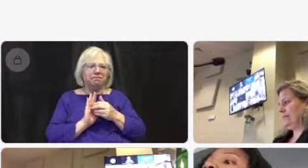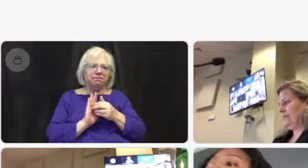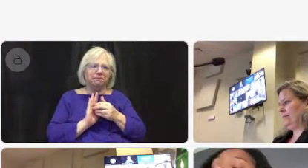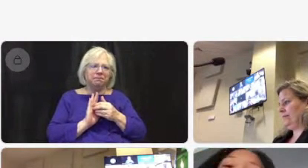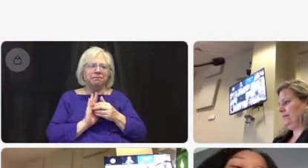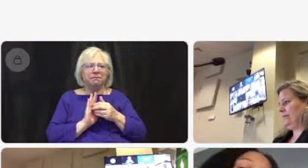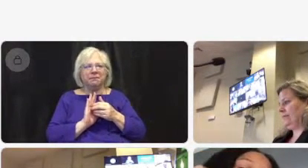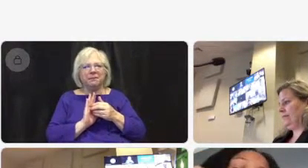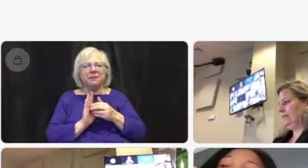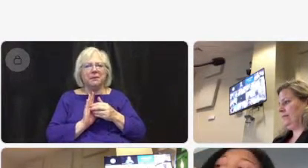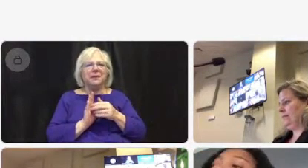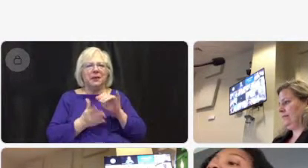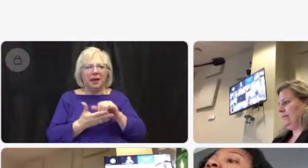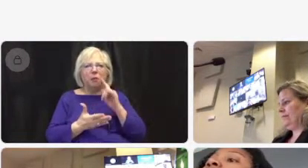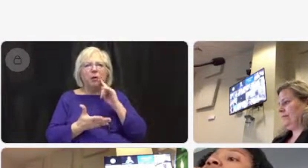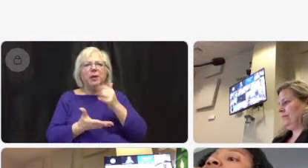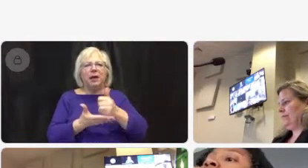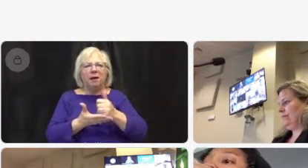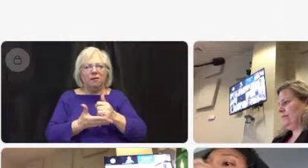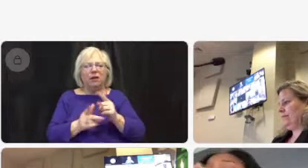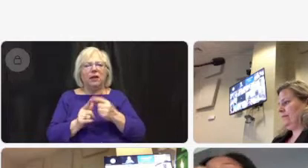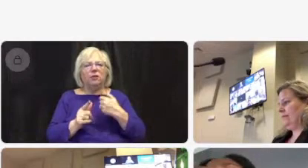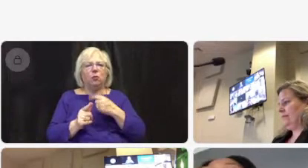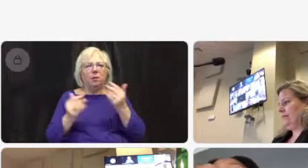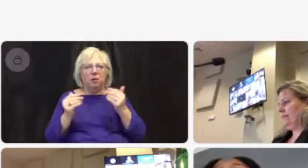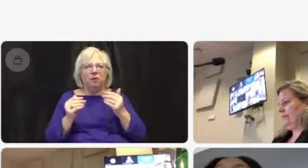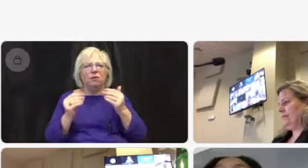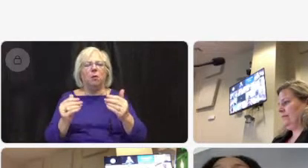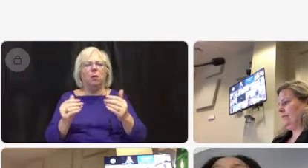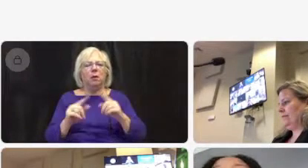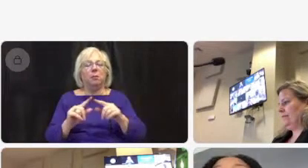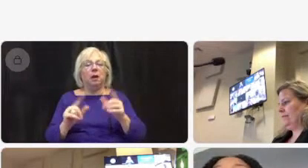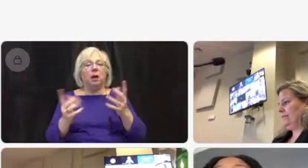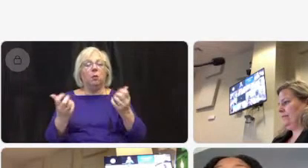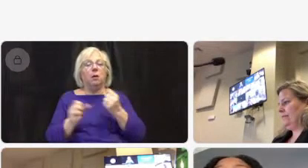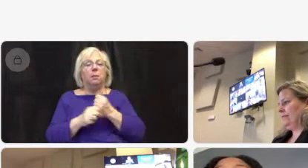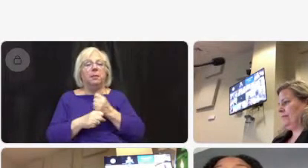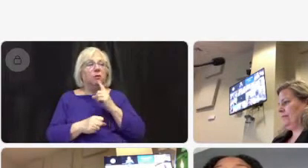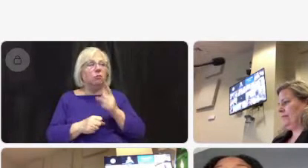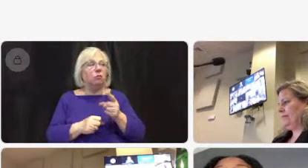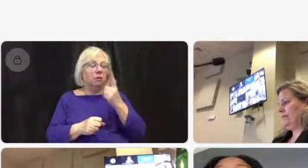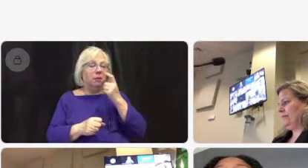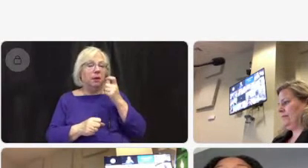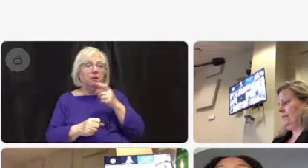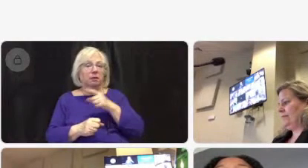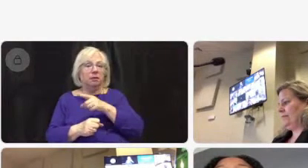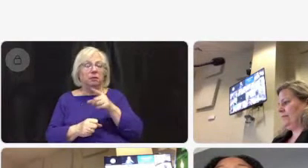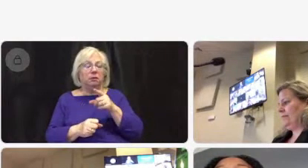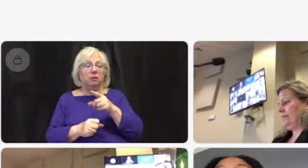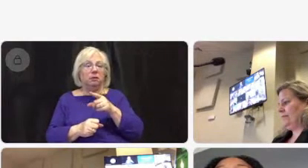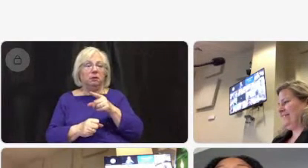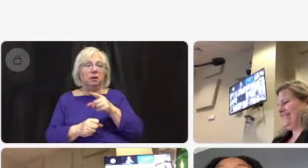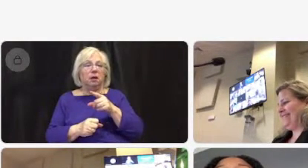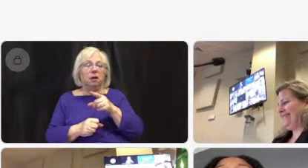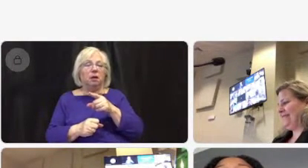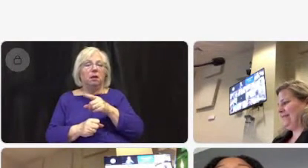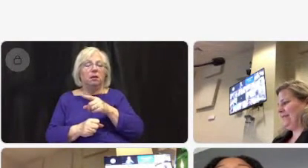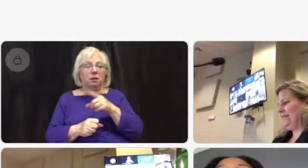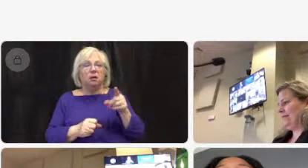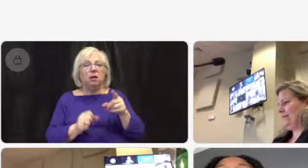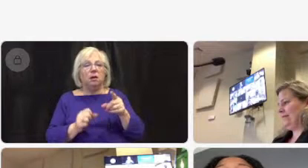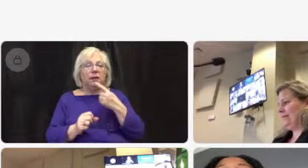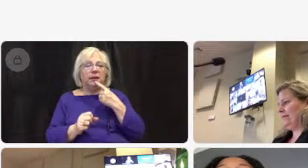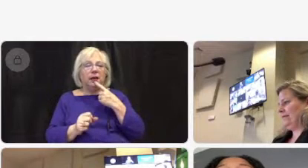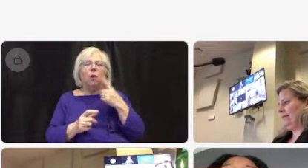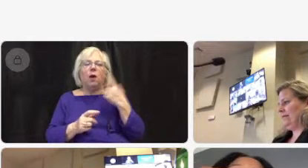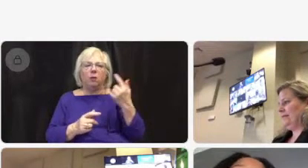that'll be very helpful as we move forward. But I do want to make sure, because you talked about, because we all get a call about, well, this